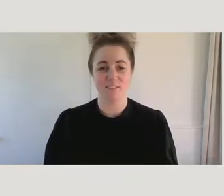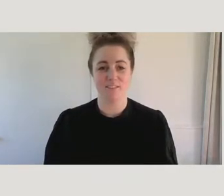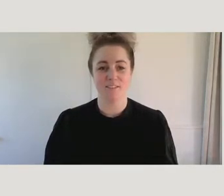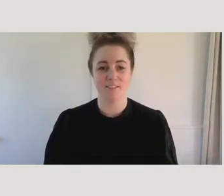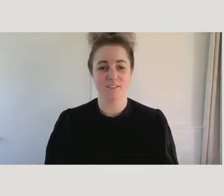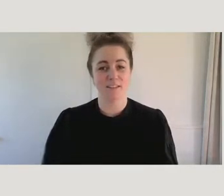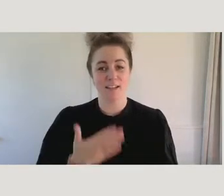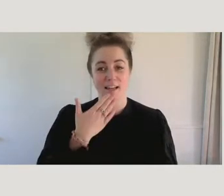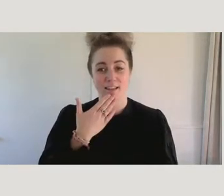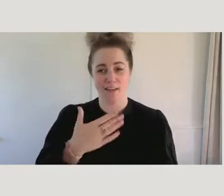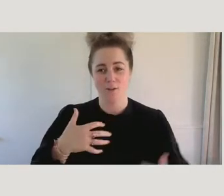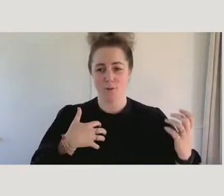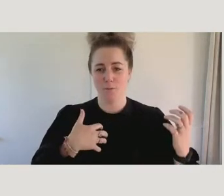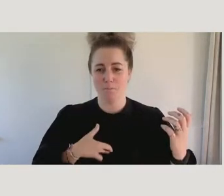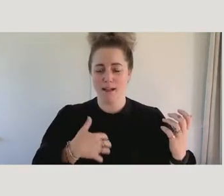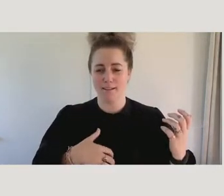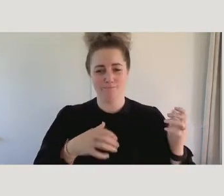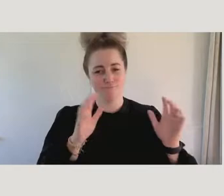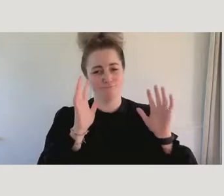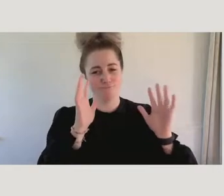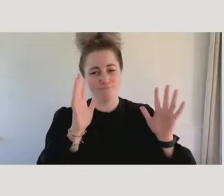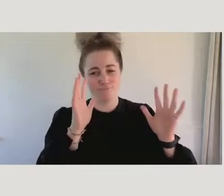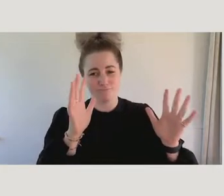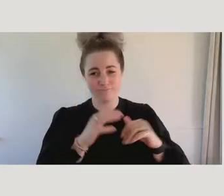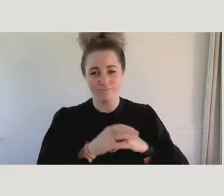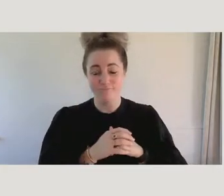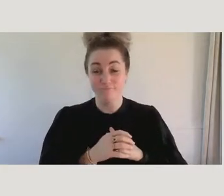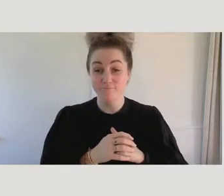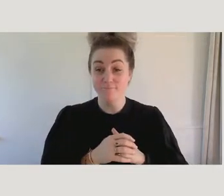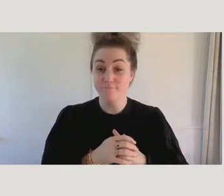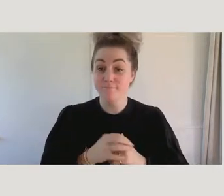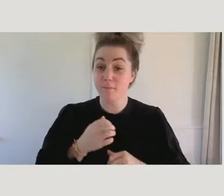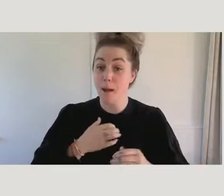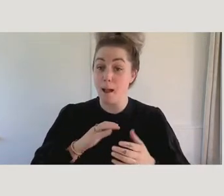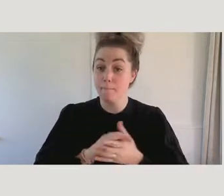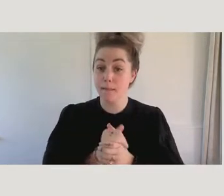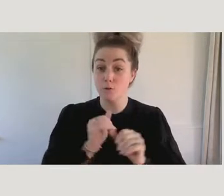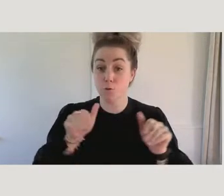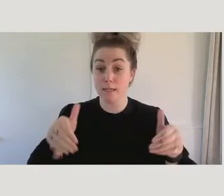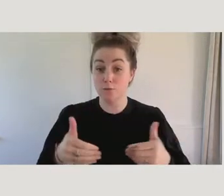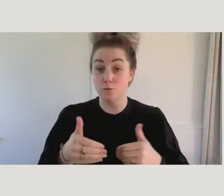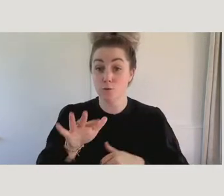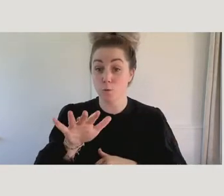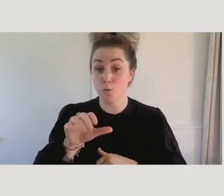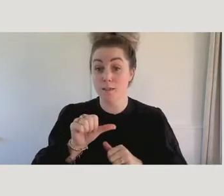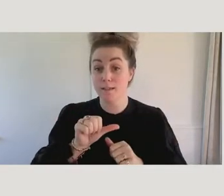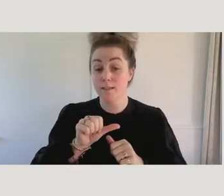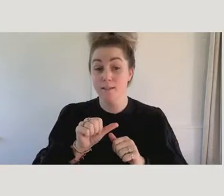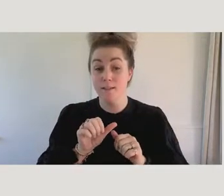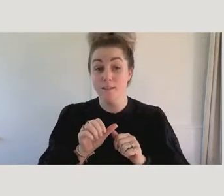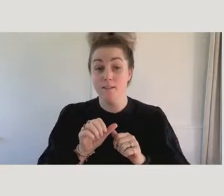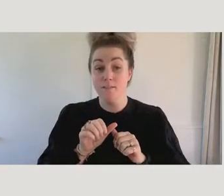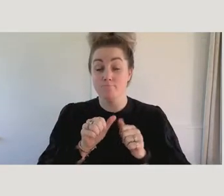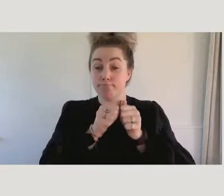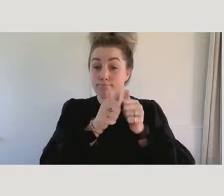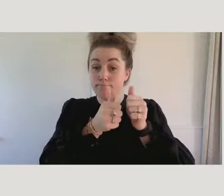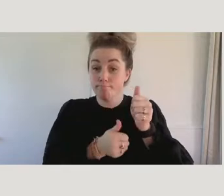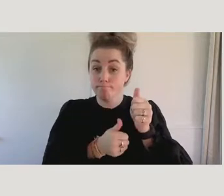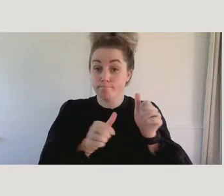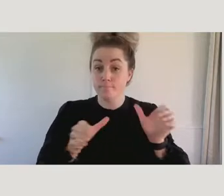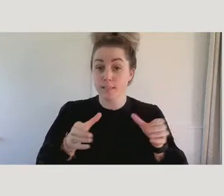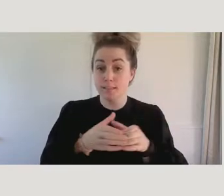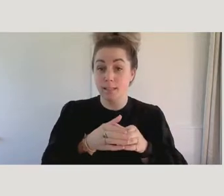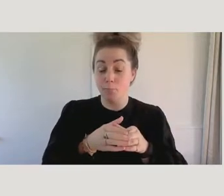thank you very much band um it's my pleasure to introduce to you the small subgroup of our